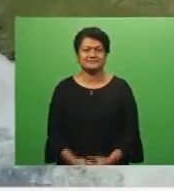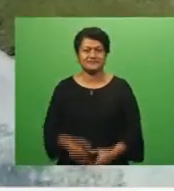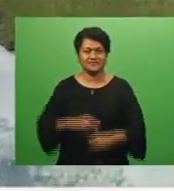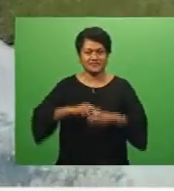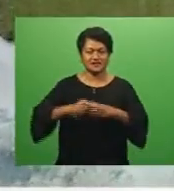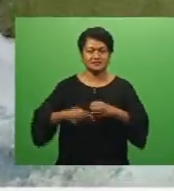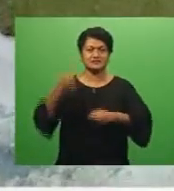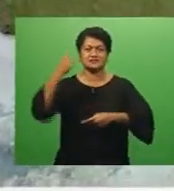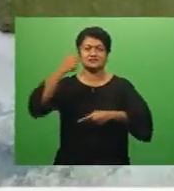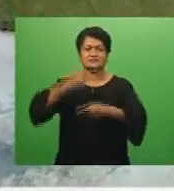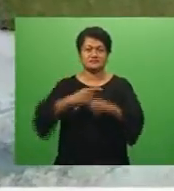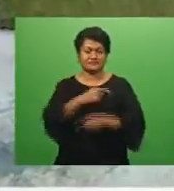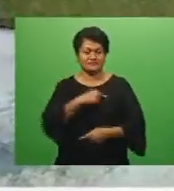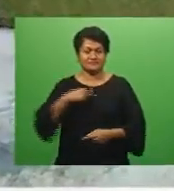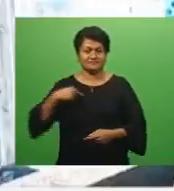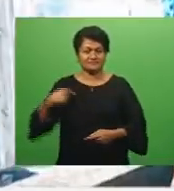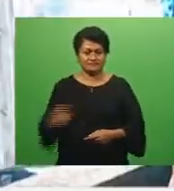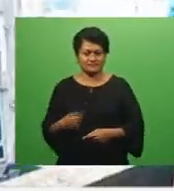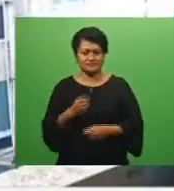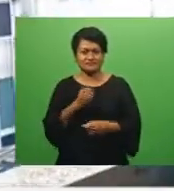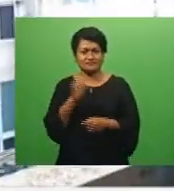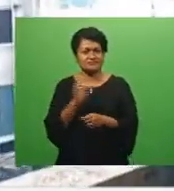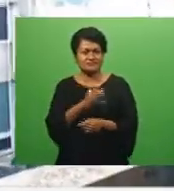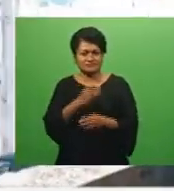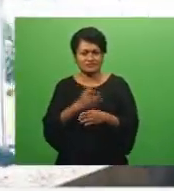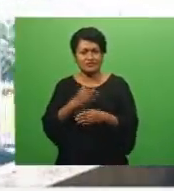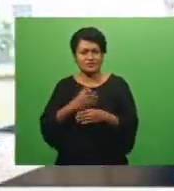In the news tonight, Chinese developers found guilty.